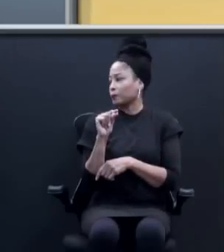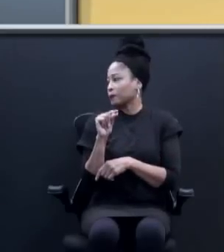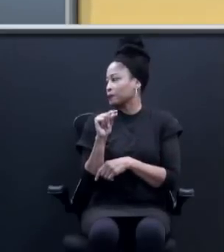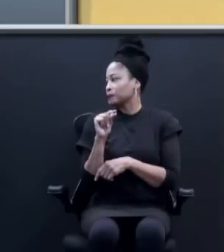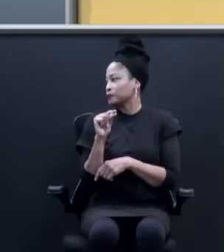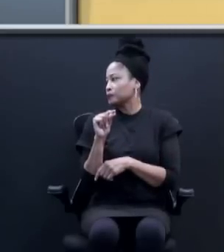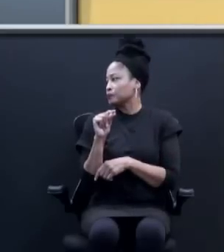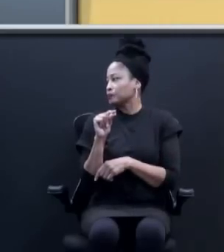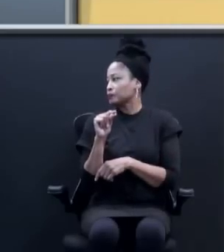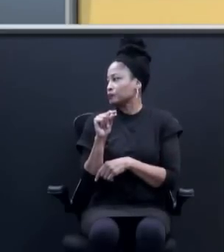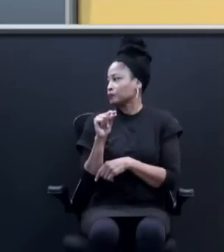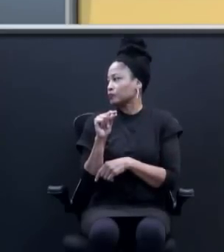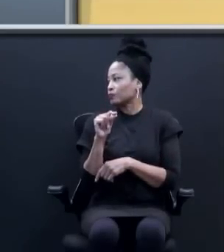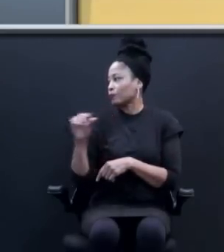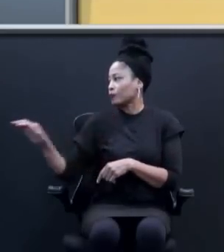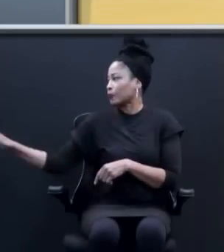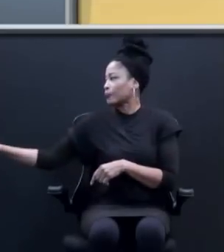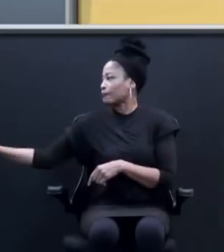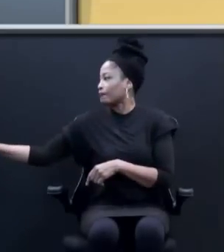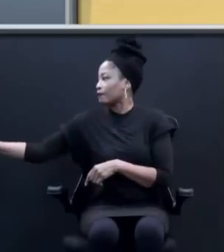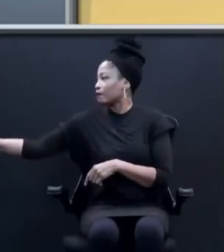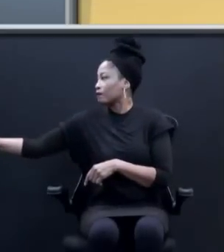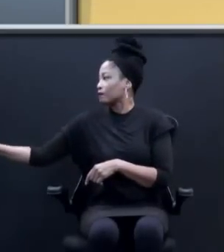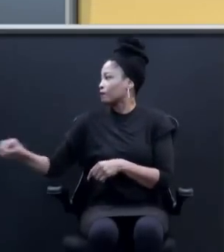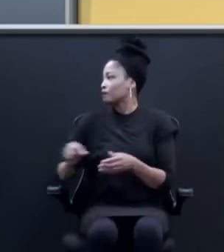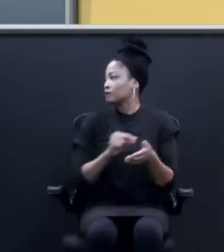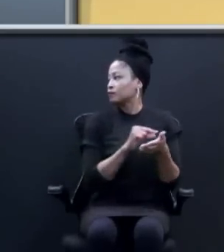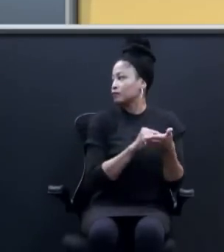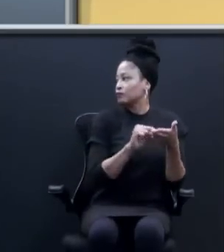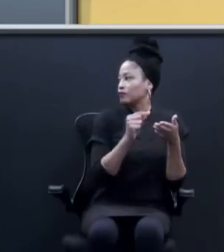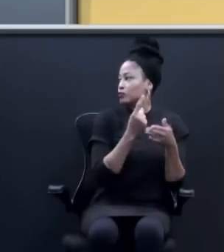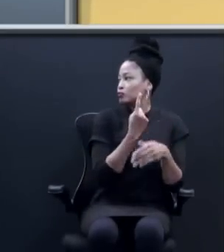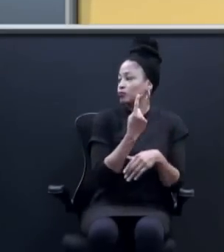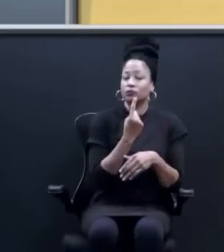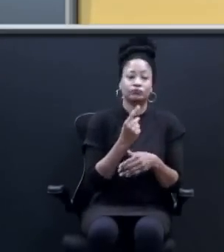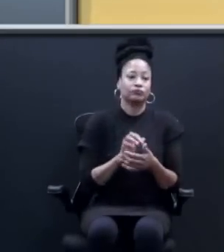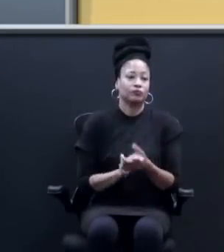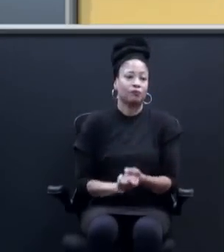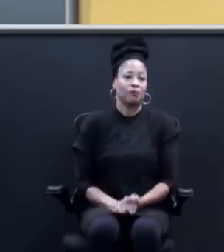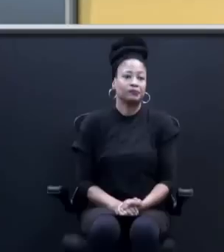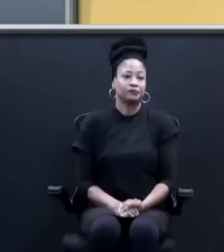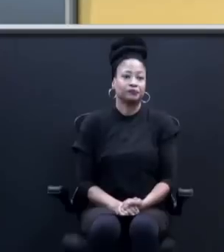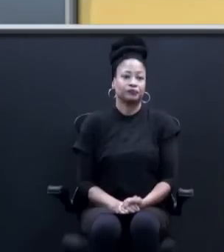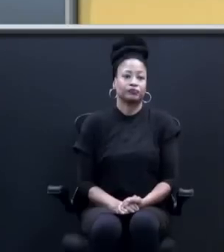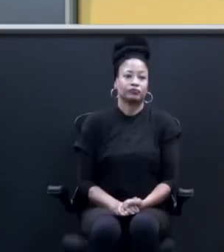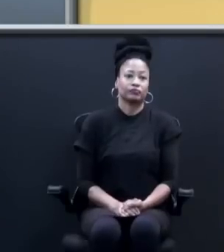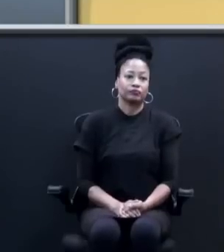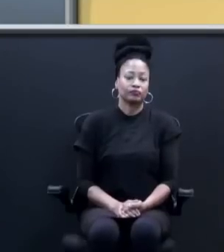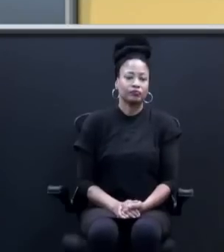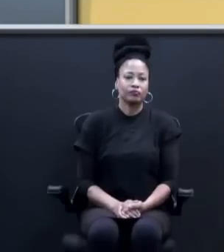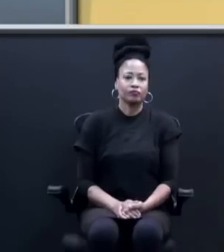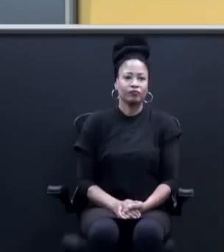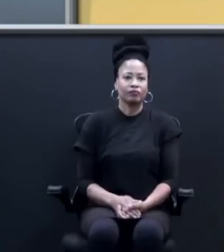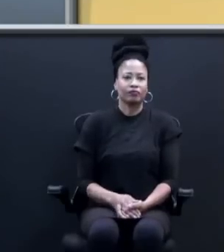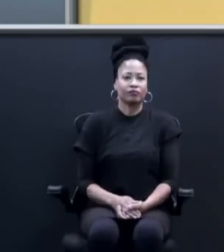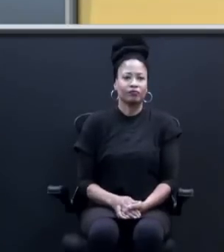St. John, the 20th chapter. I said, you just go and let the book tell you. Instead of want to